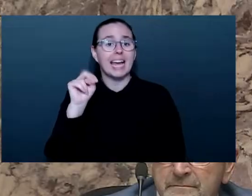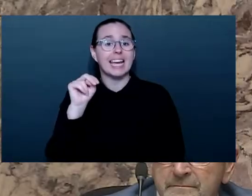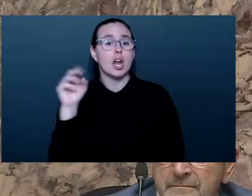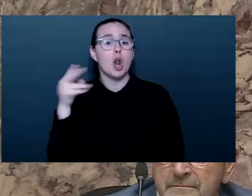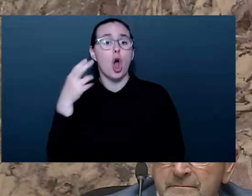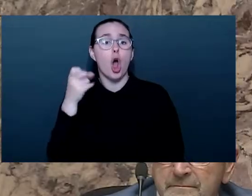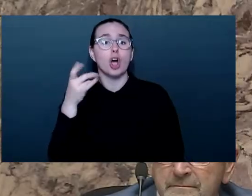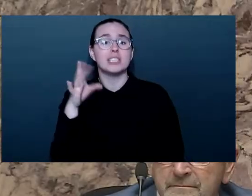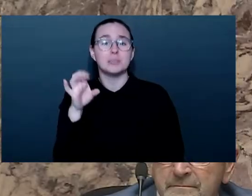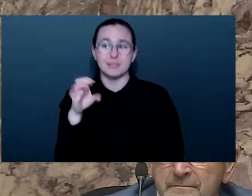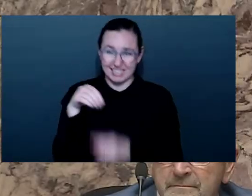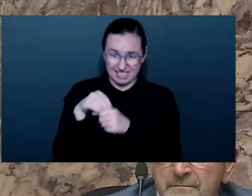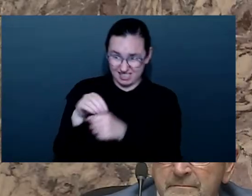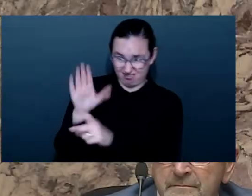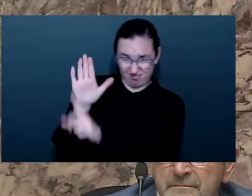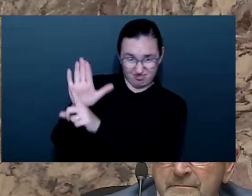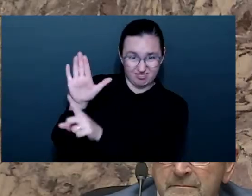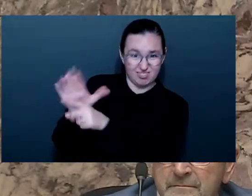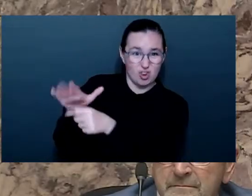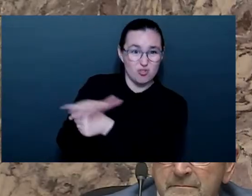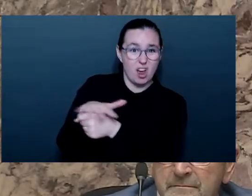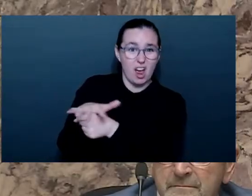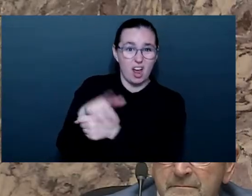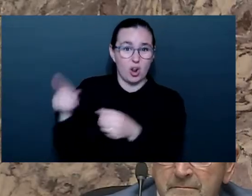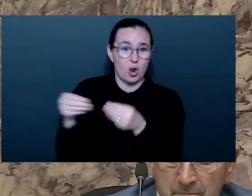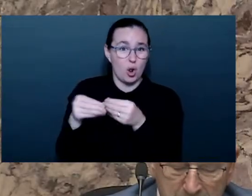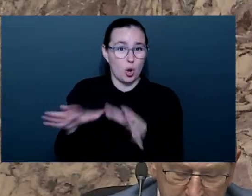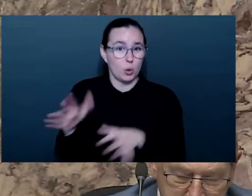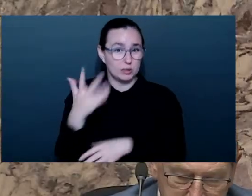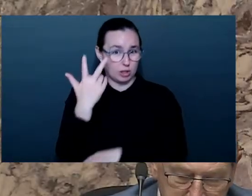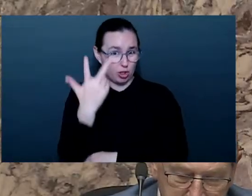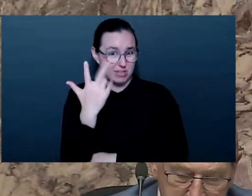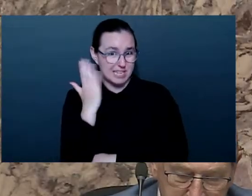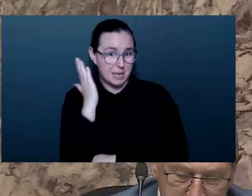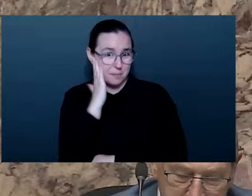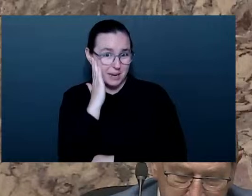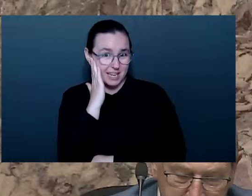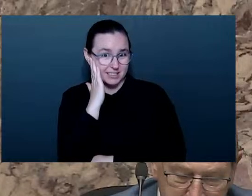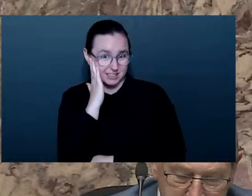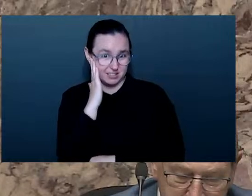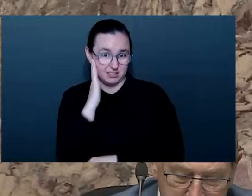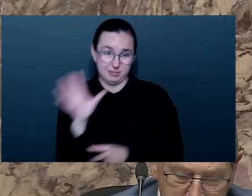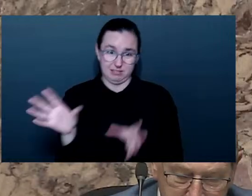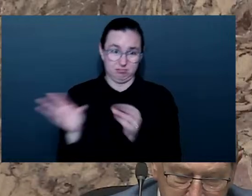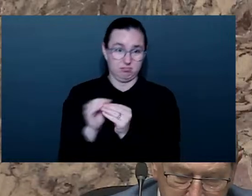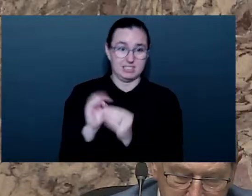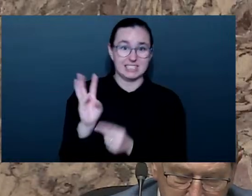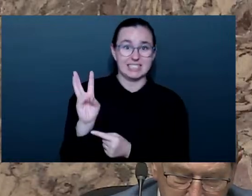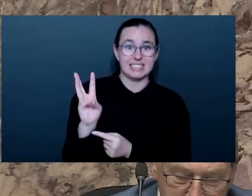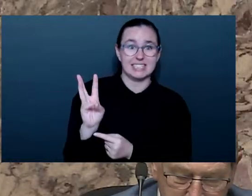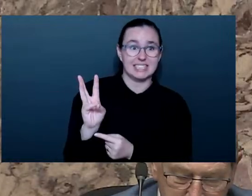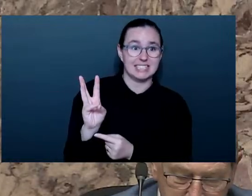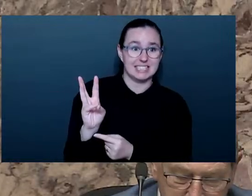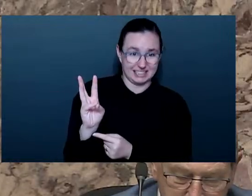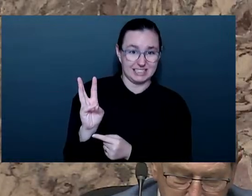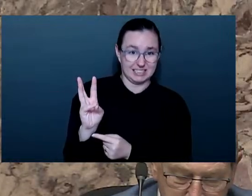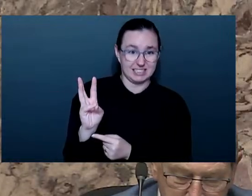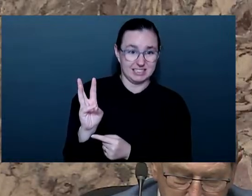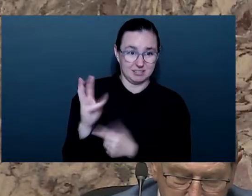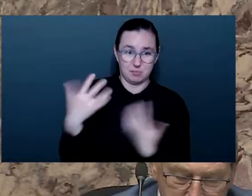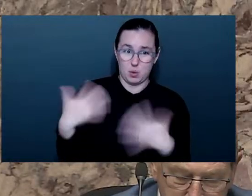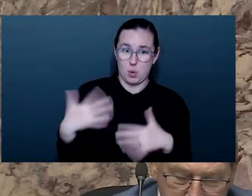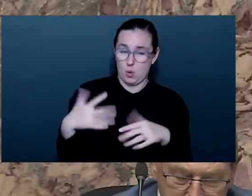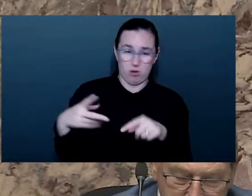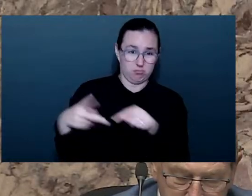half of its capacity, due to these cuts. Beds are now being cut by attrition, and as patients die, new patients aren't